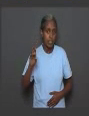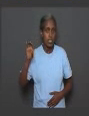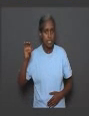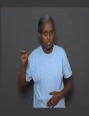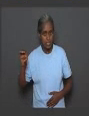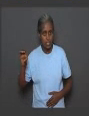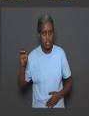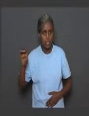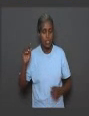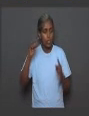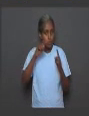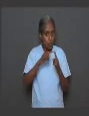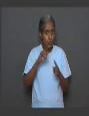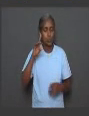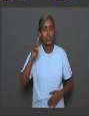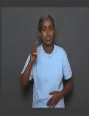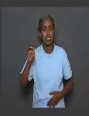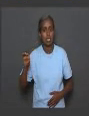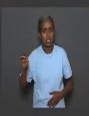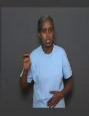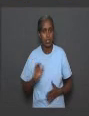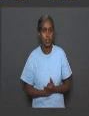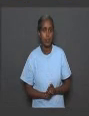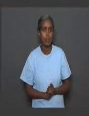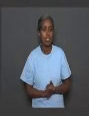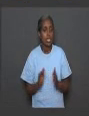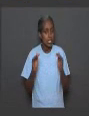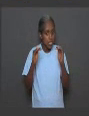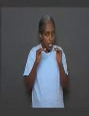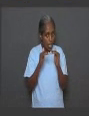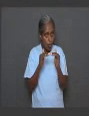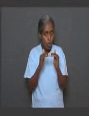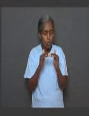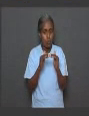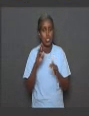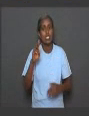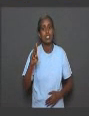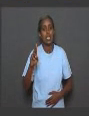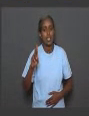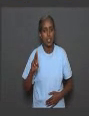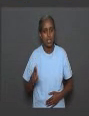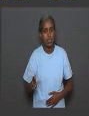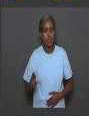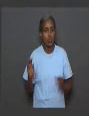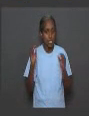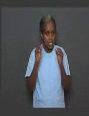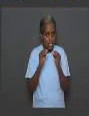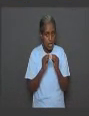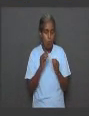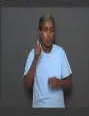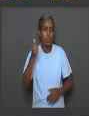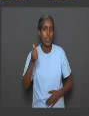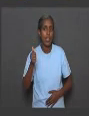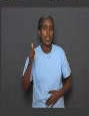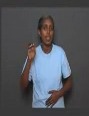DC to DC is equal to the ratio of the sum